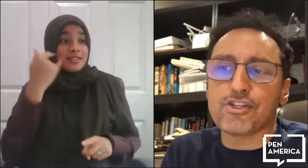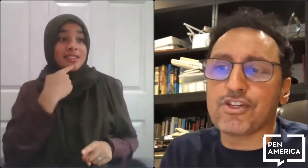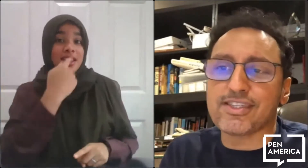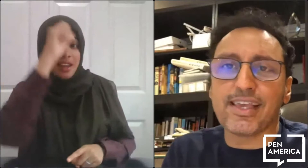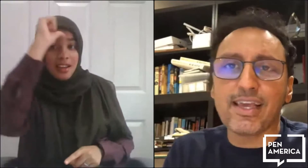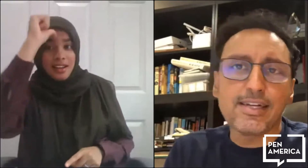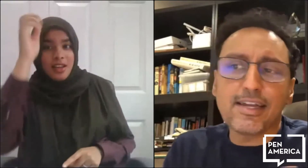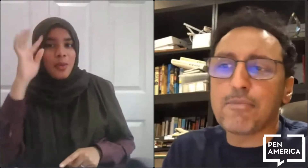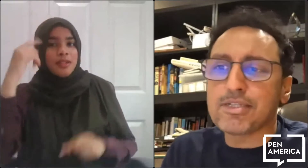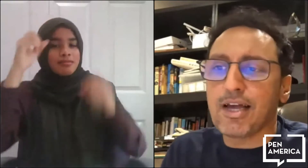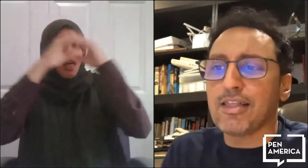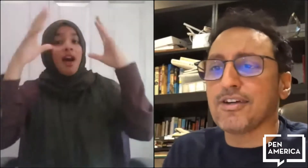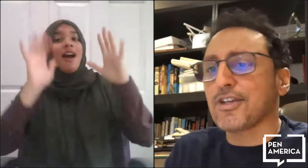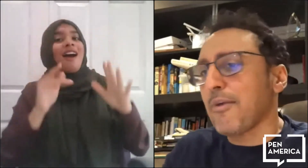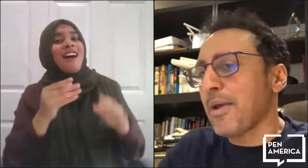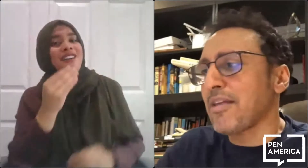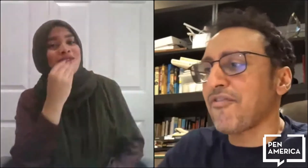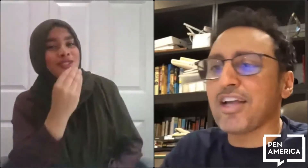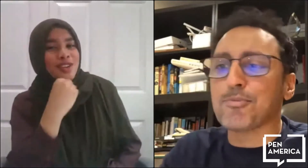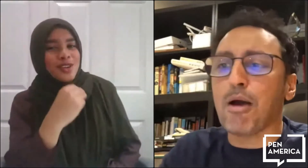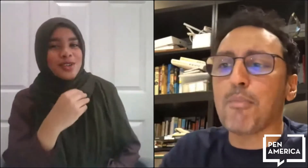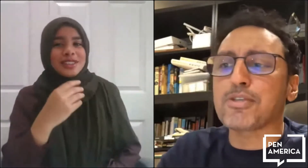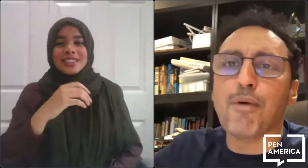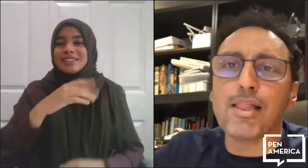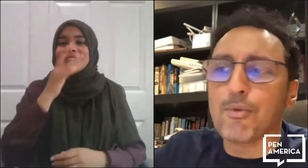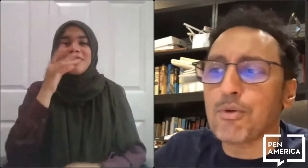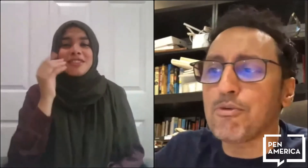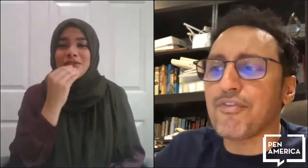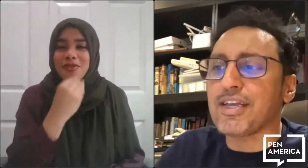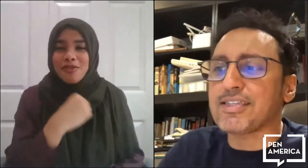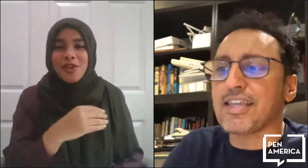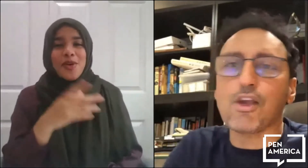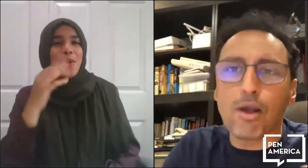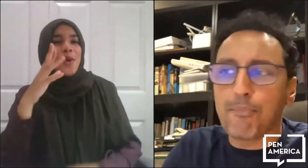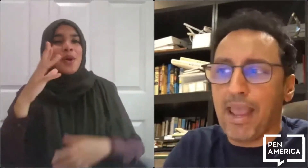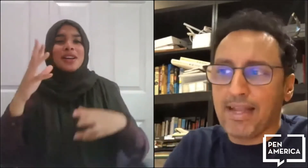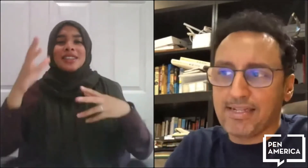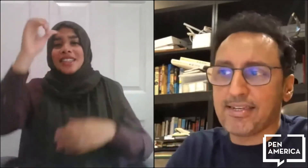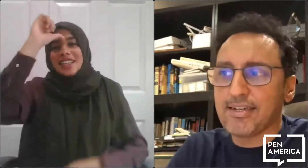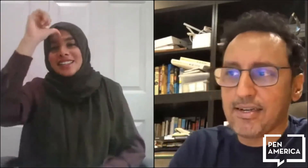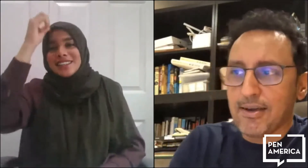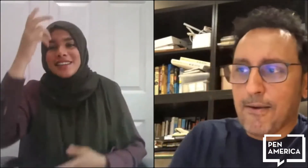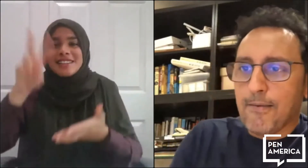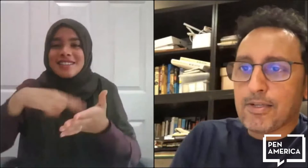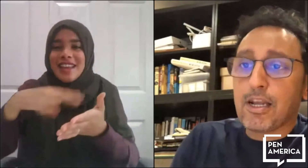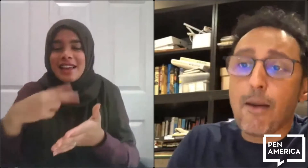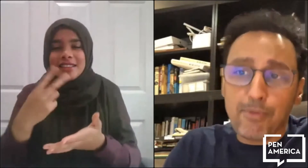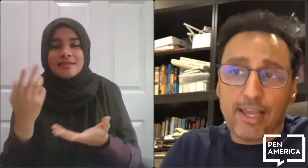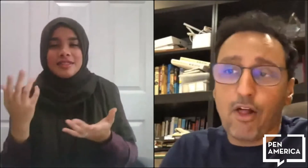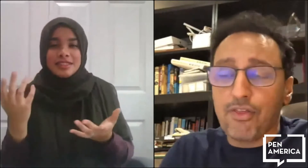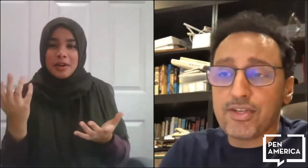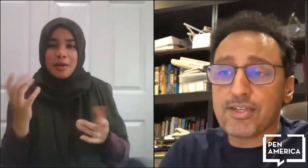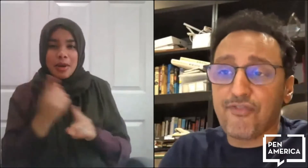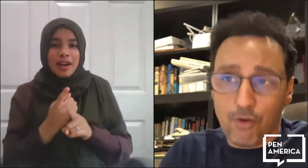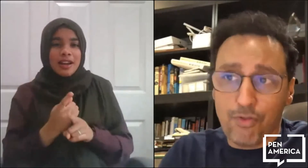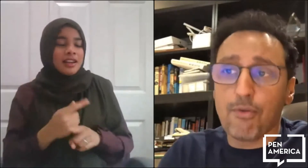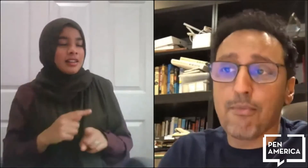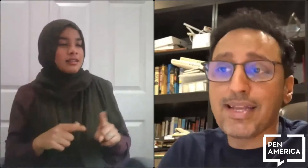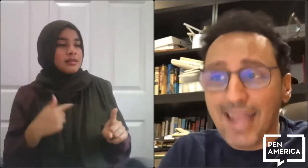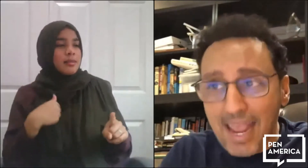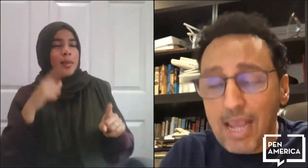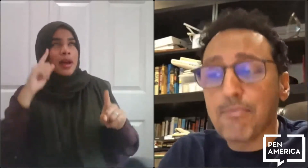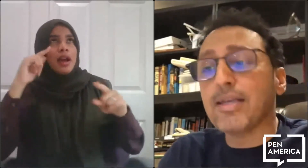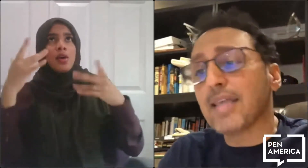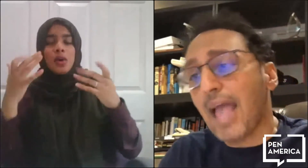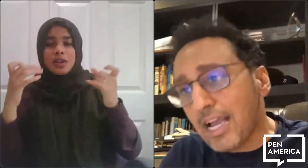delightful dishes like tikka masala, gyrating flash mobs in Bollywood movies, and yoga pants. To complicate all this further,